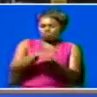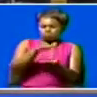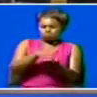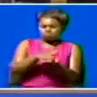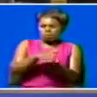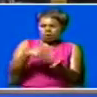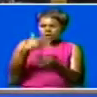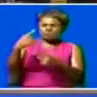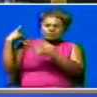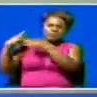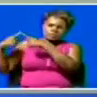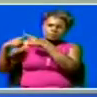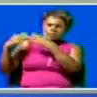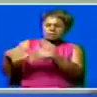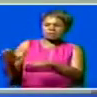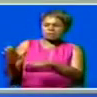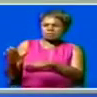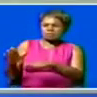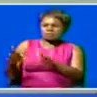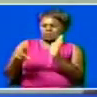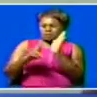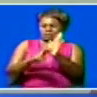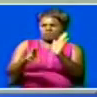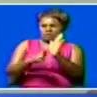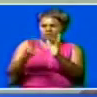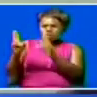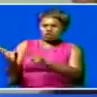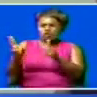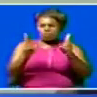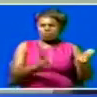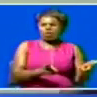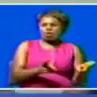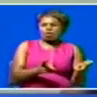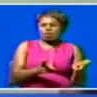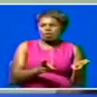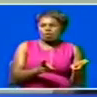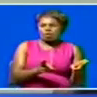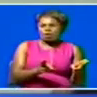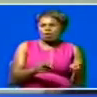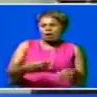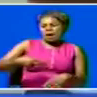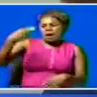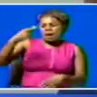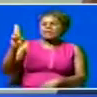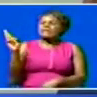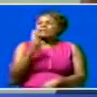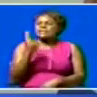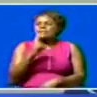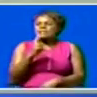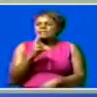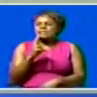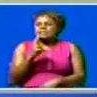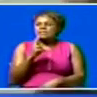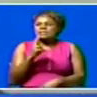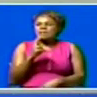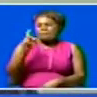after experiencing losses. That reflects the normal curve, where high risk, high return. You